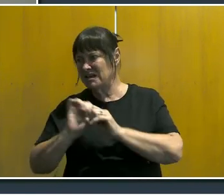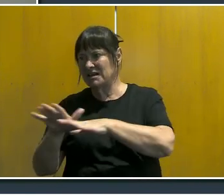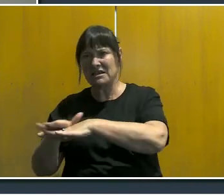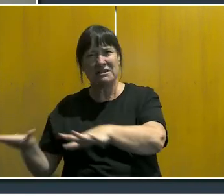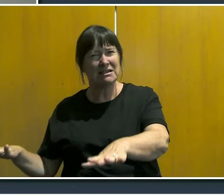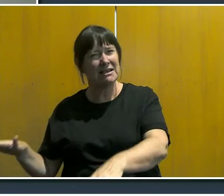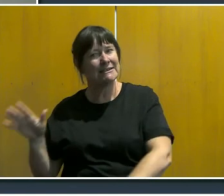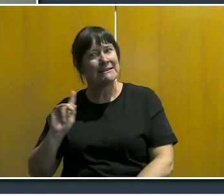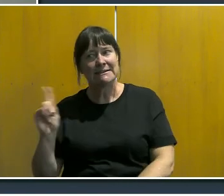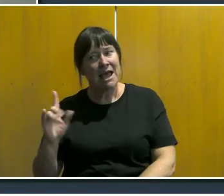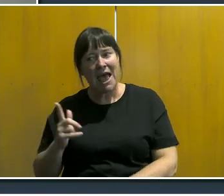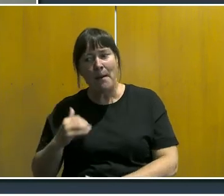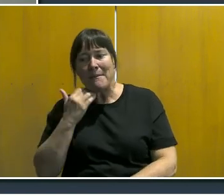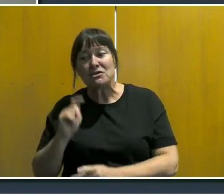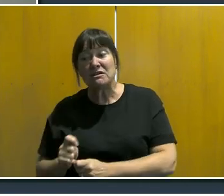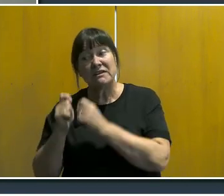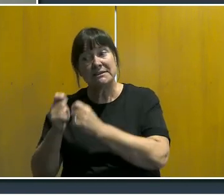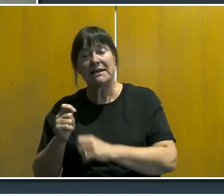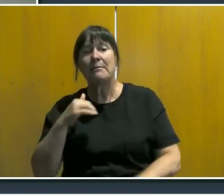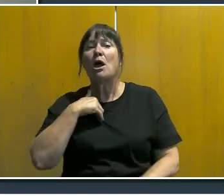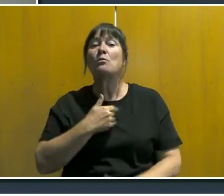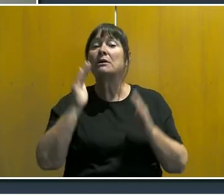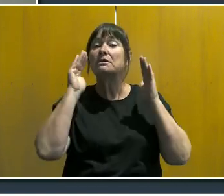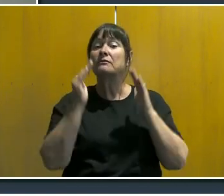and healthy lifestyle. Thank you.